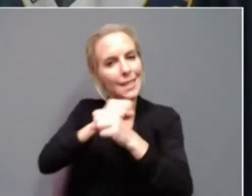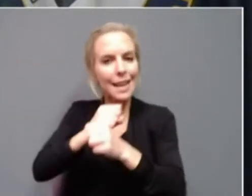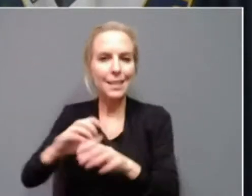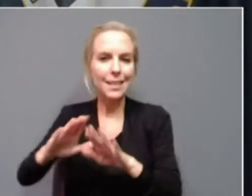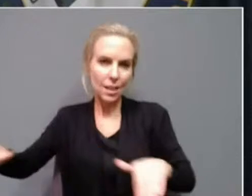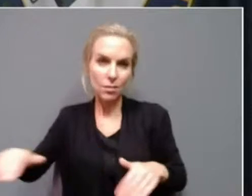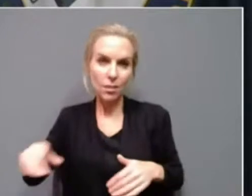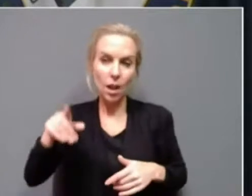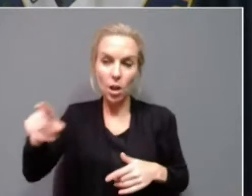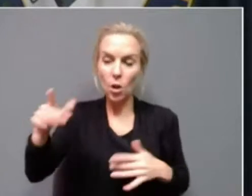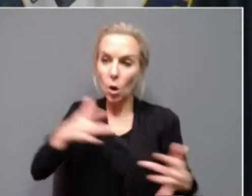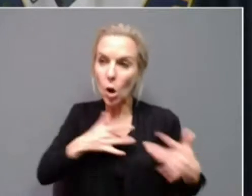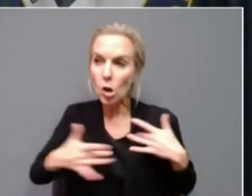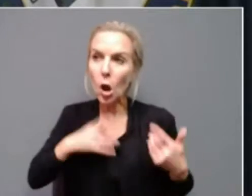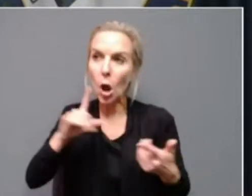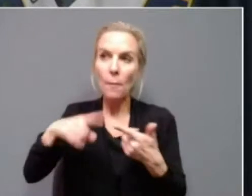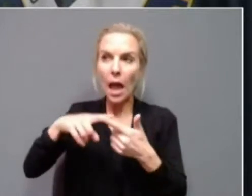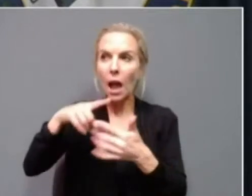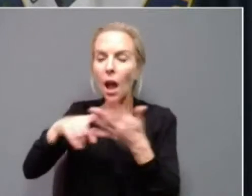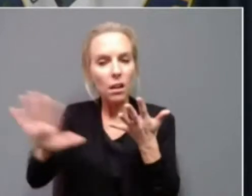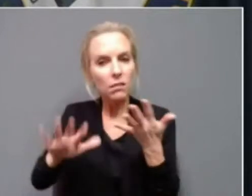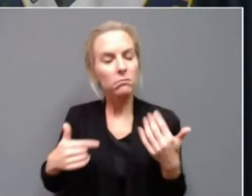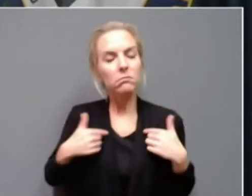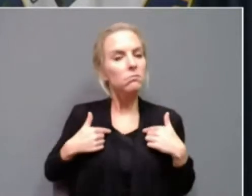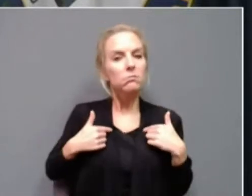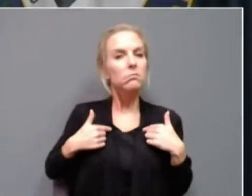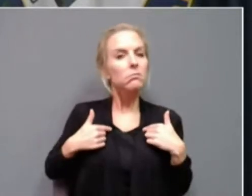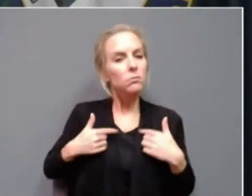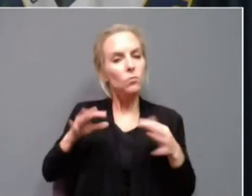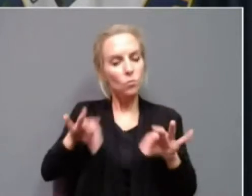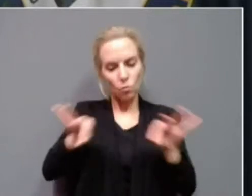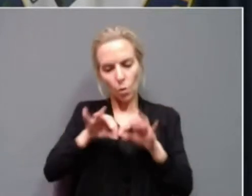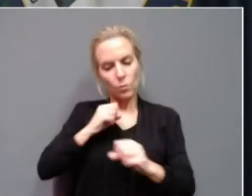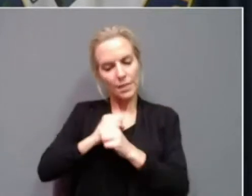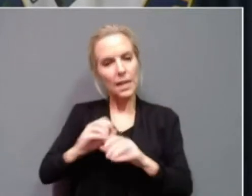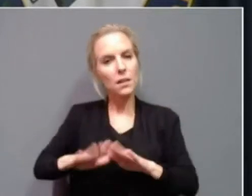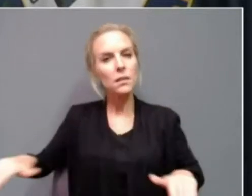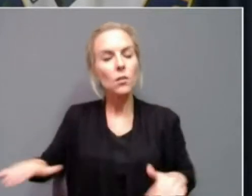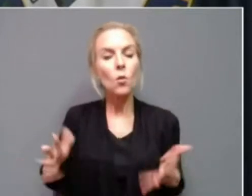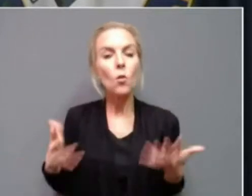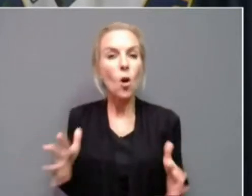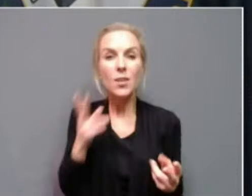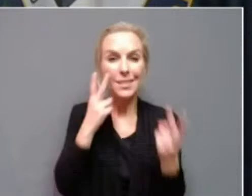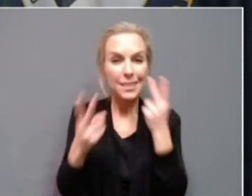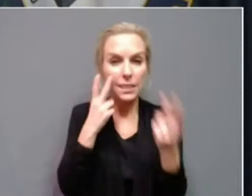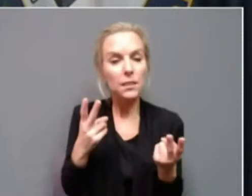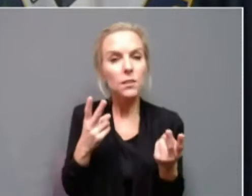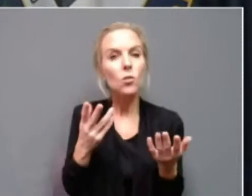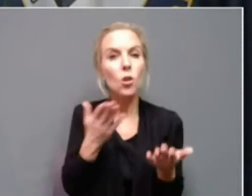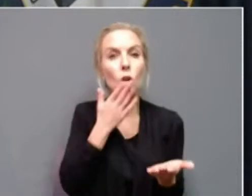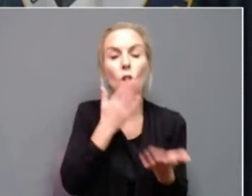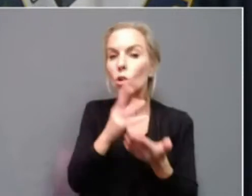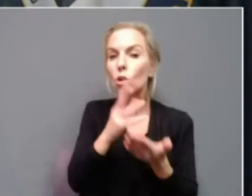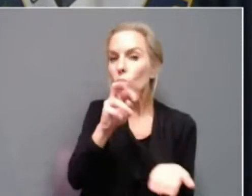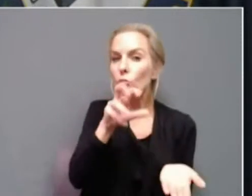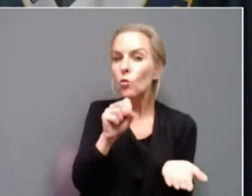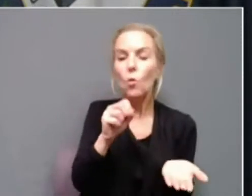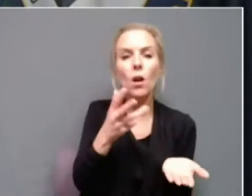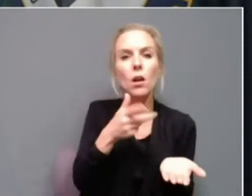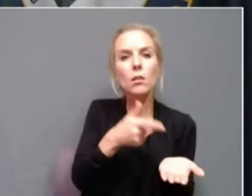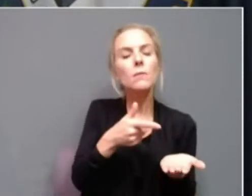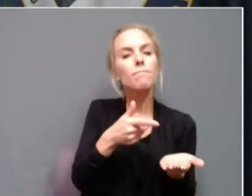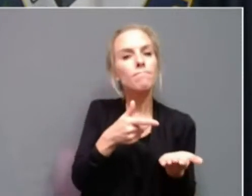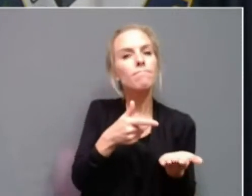are. But I believe that what we have seen on the real positive side is a level of